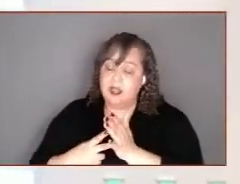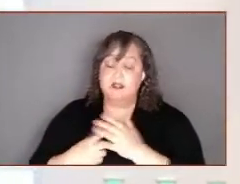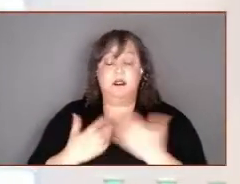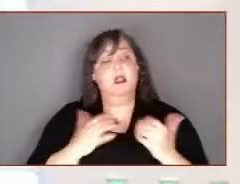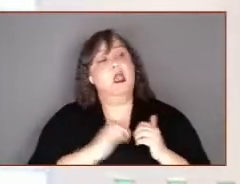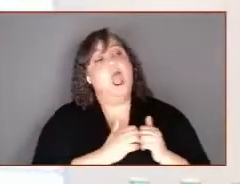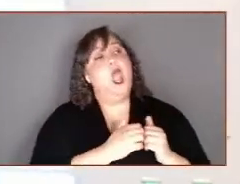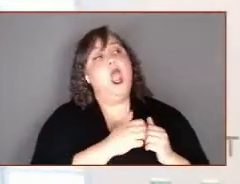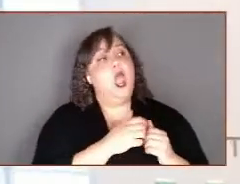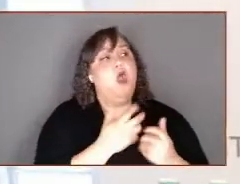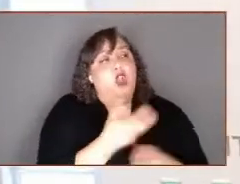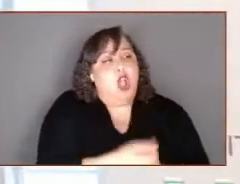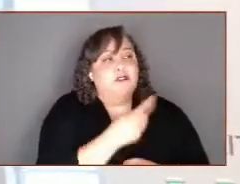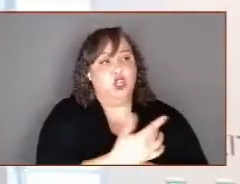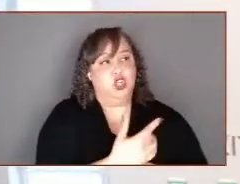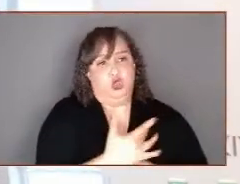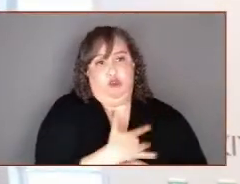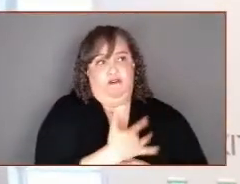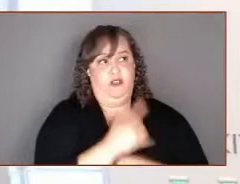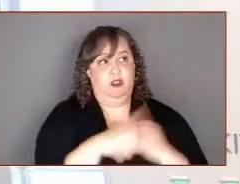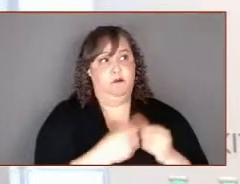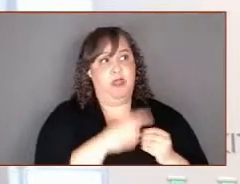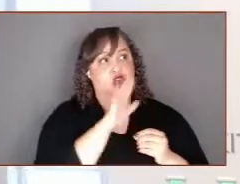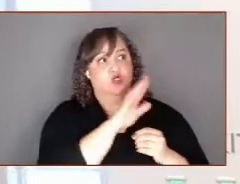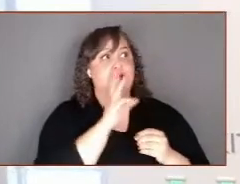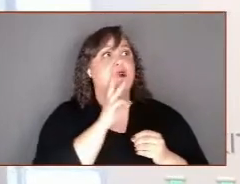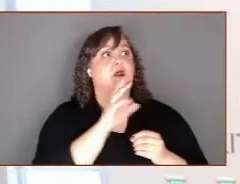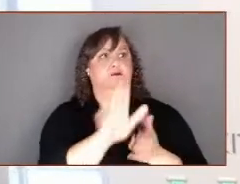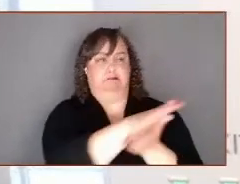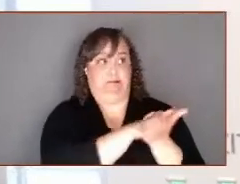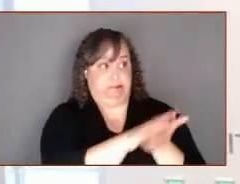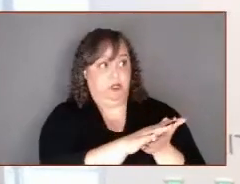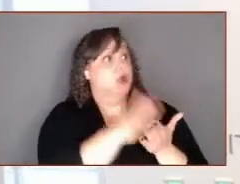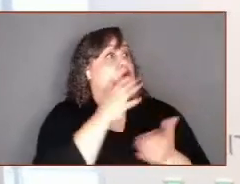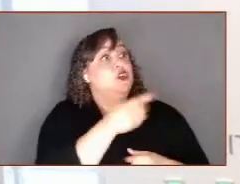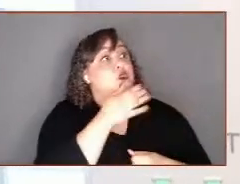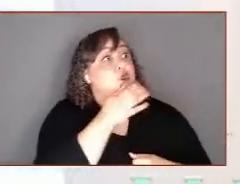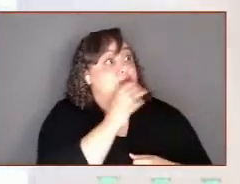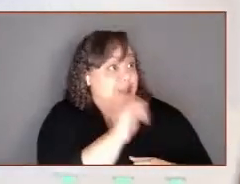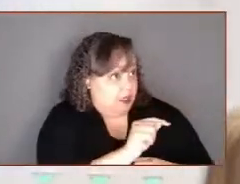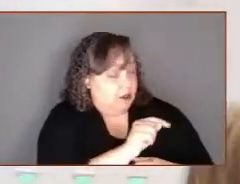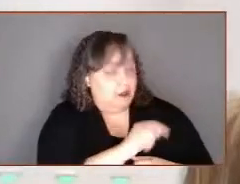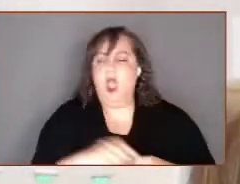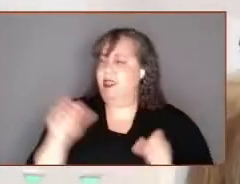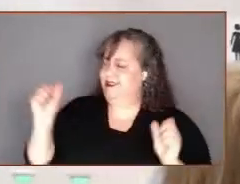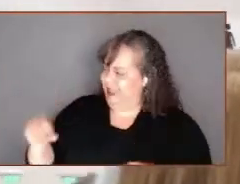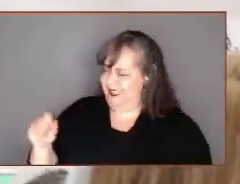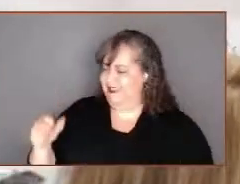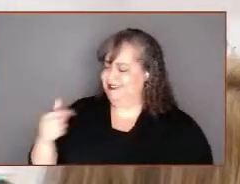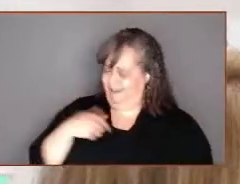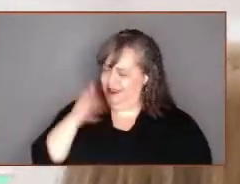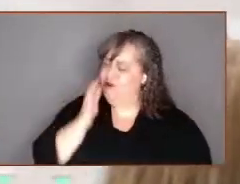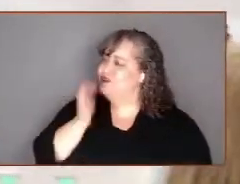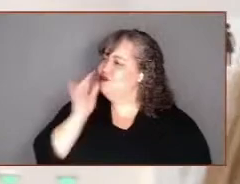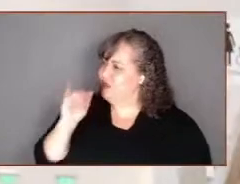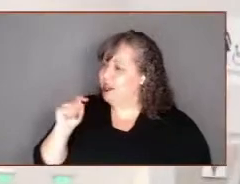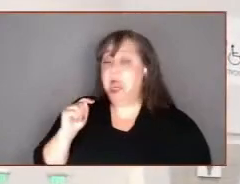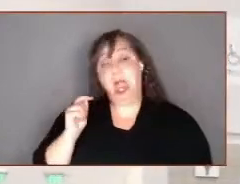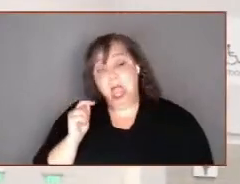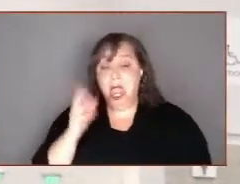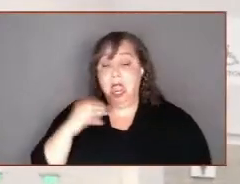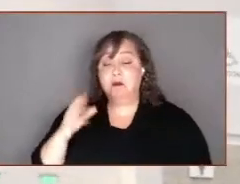water sample from this? Would you drink the water that your system produces over here? Yeah, I would drink the water. It's relatively clean. I've